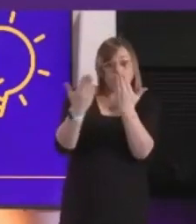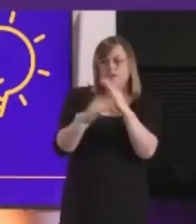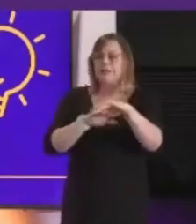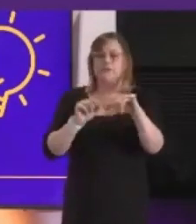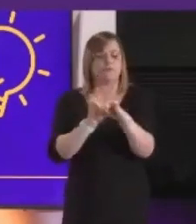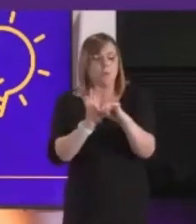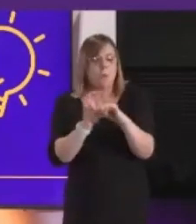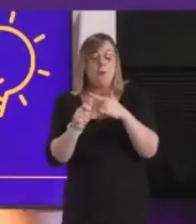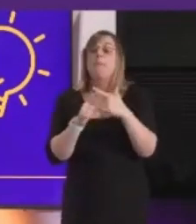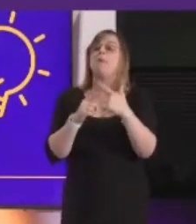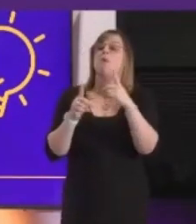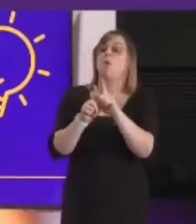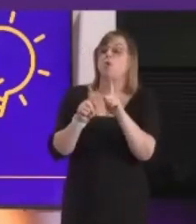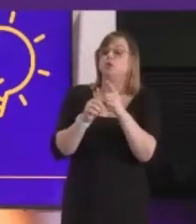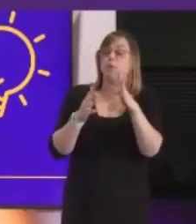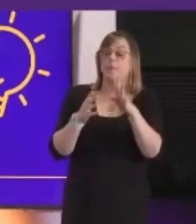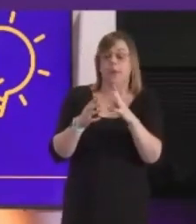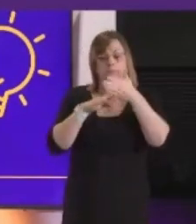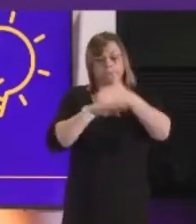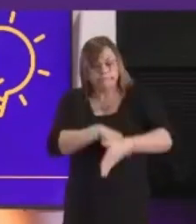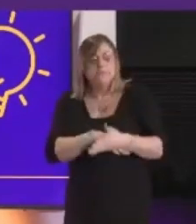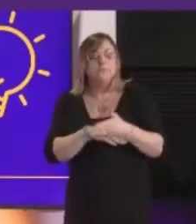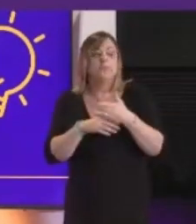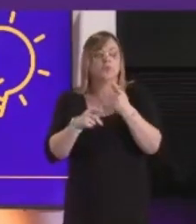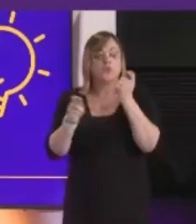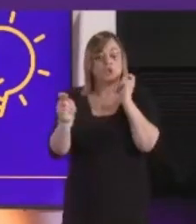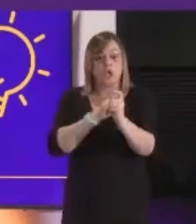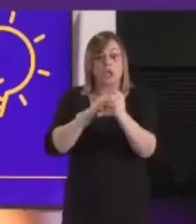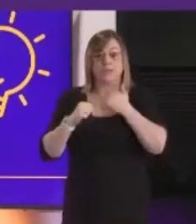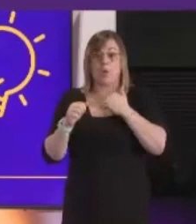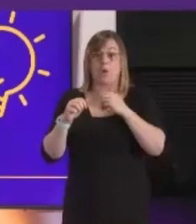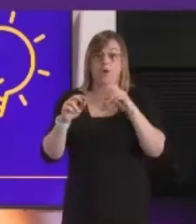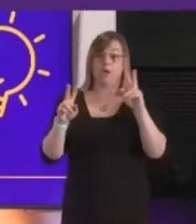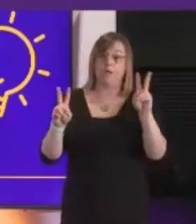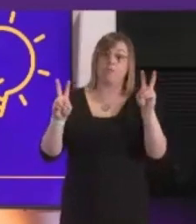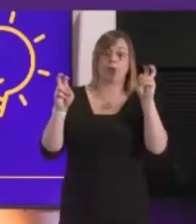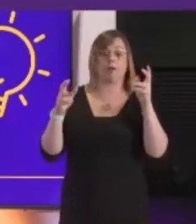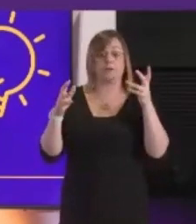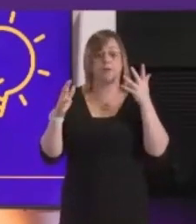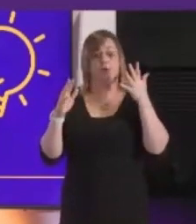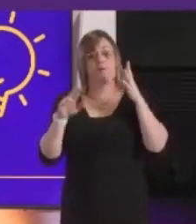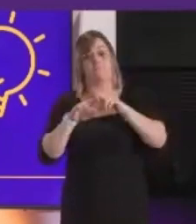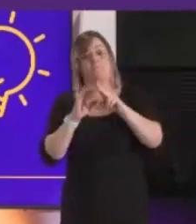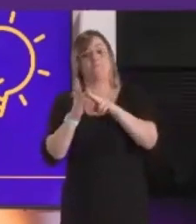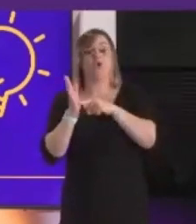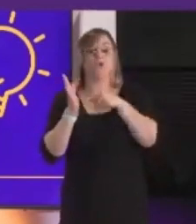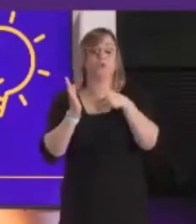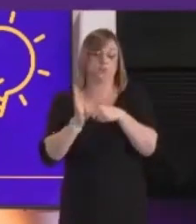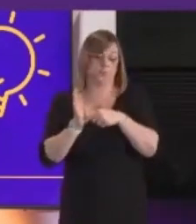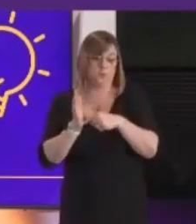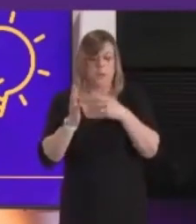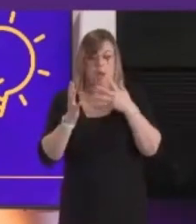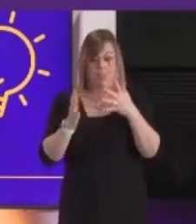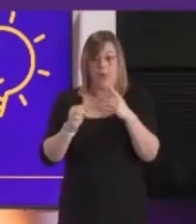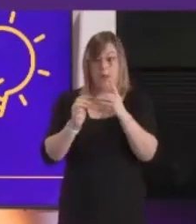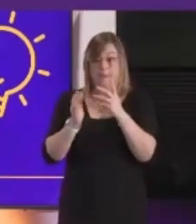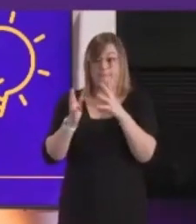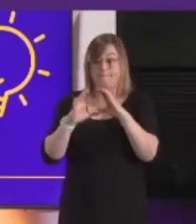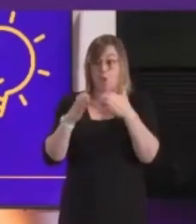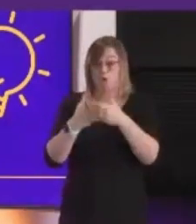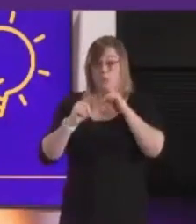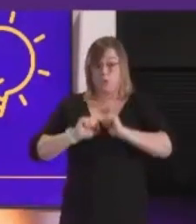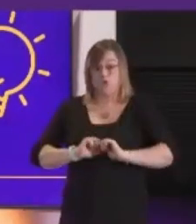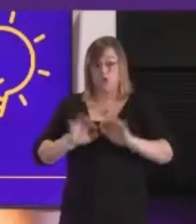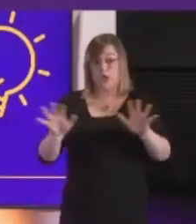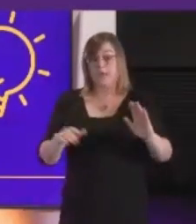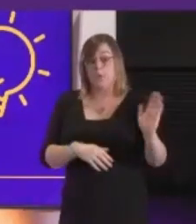And we'd also put in a lot of work to change our entire brand font, our main font. And this module got to share that news with everyone.